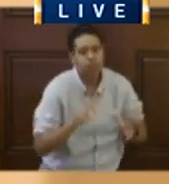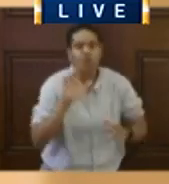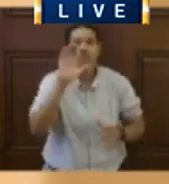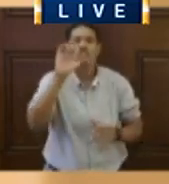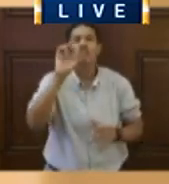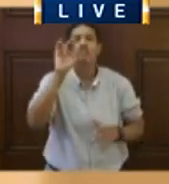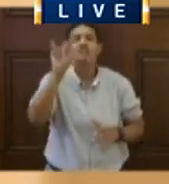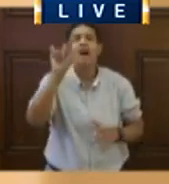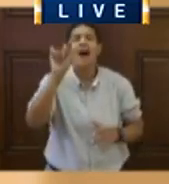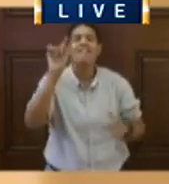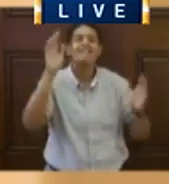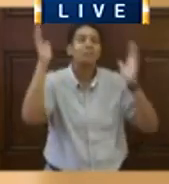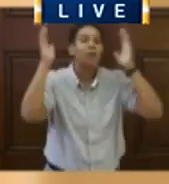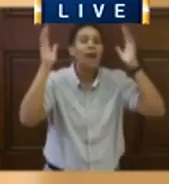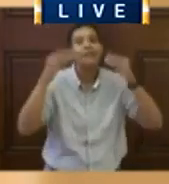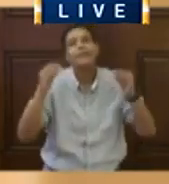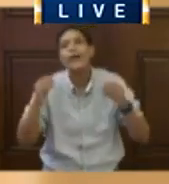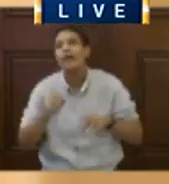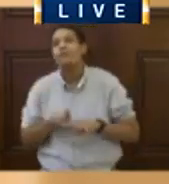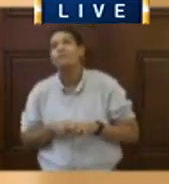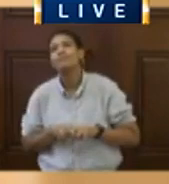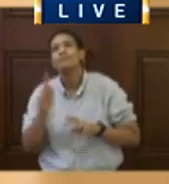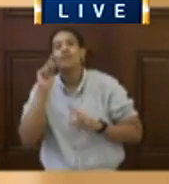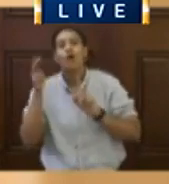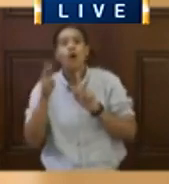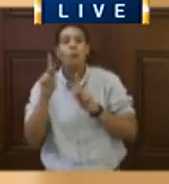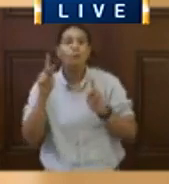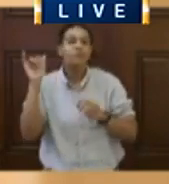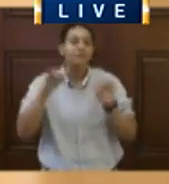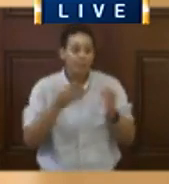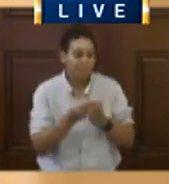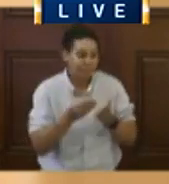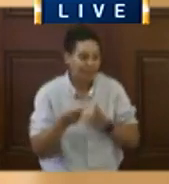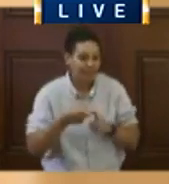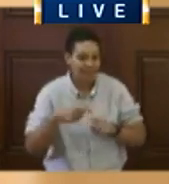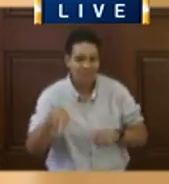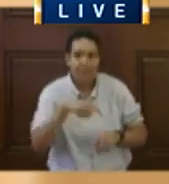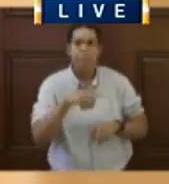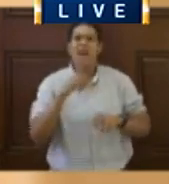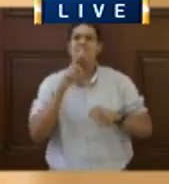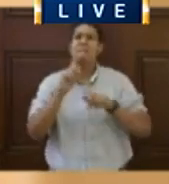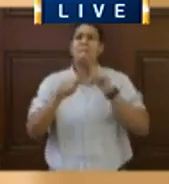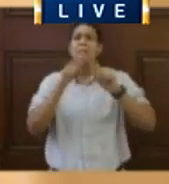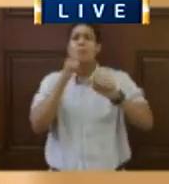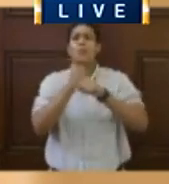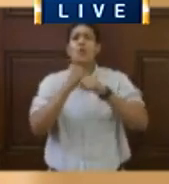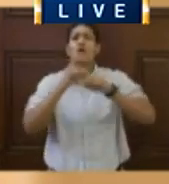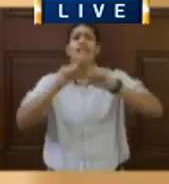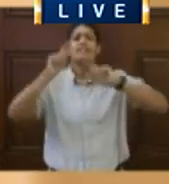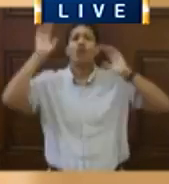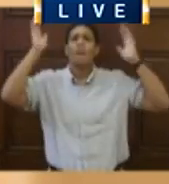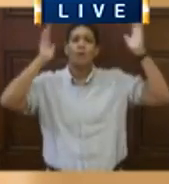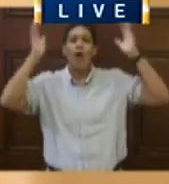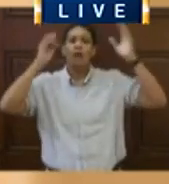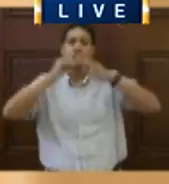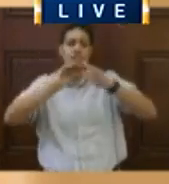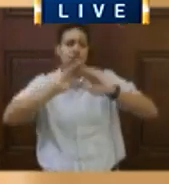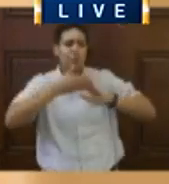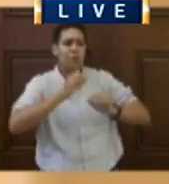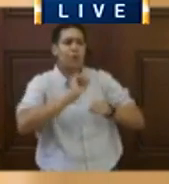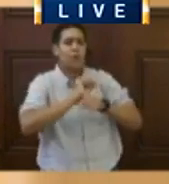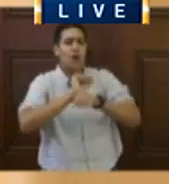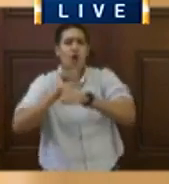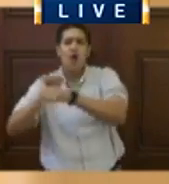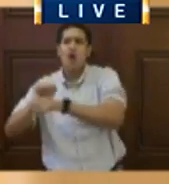no business now. We know that there are persons who work in the various markets across Jamaica, market vendors